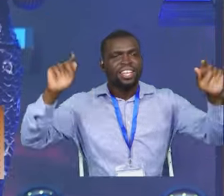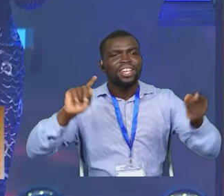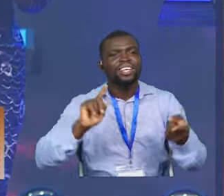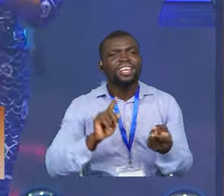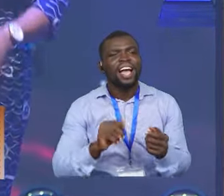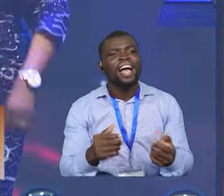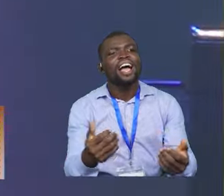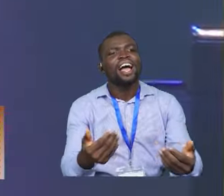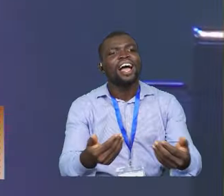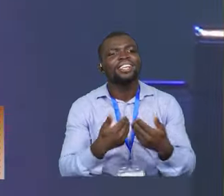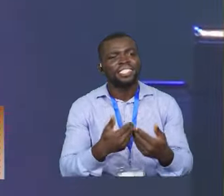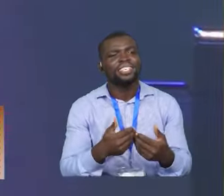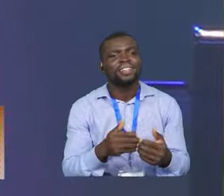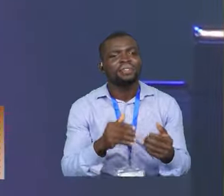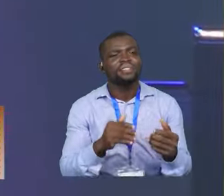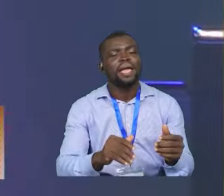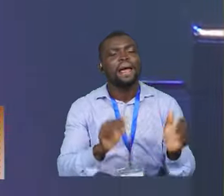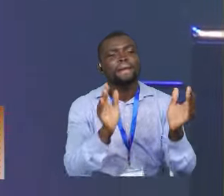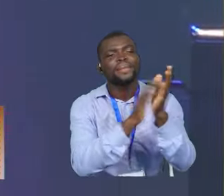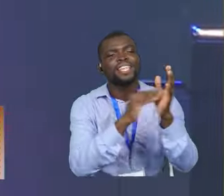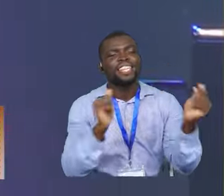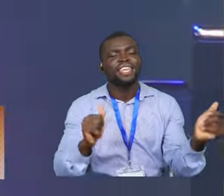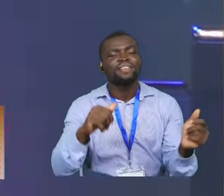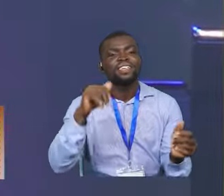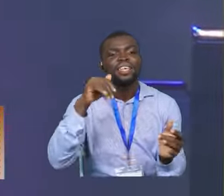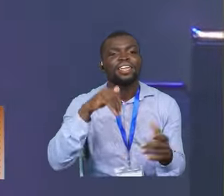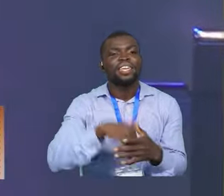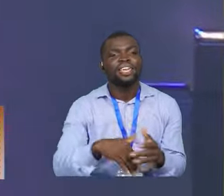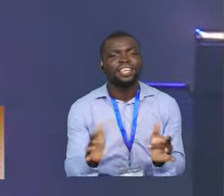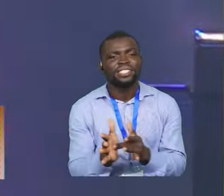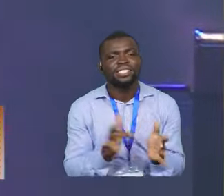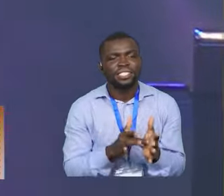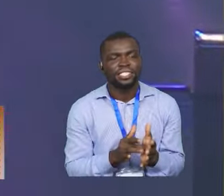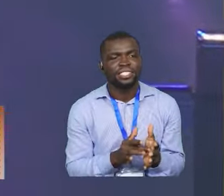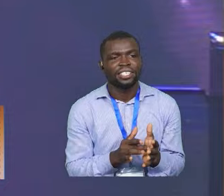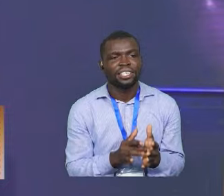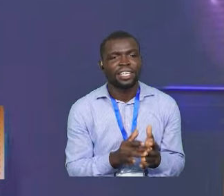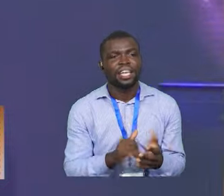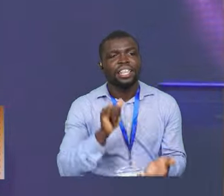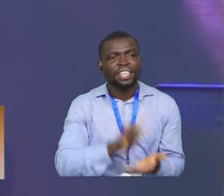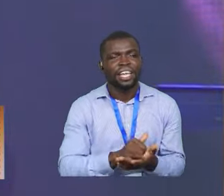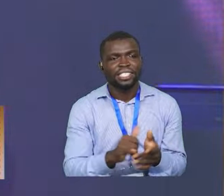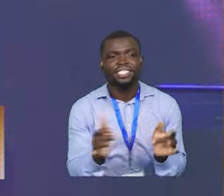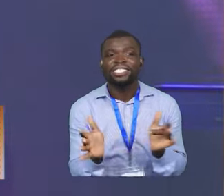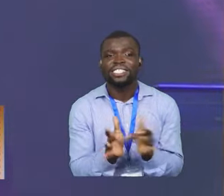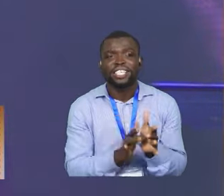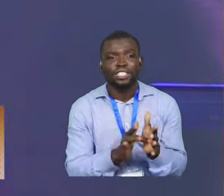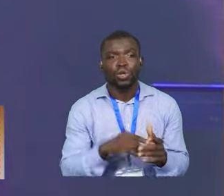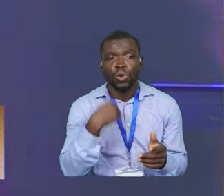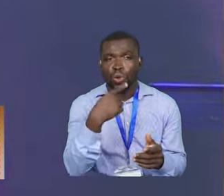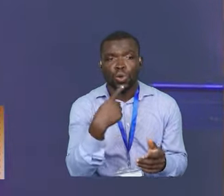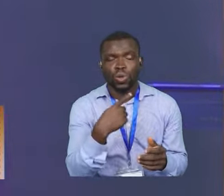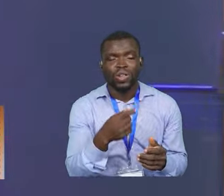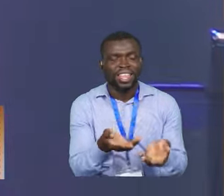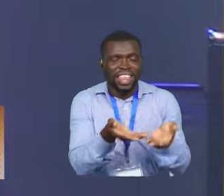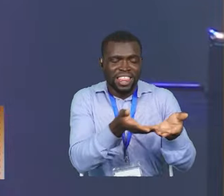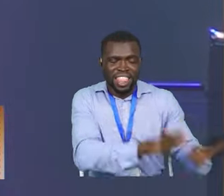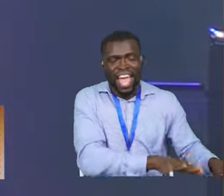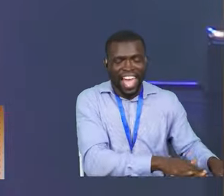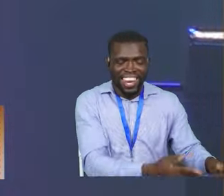now we have believed, that's what they say. Yes. That Jesus, who died